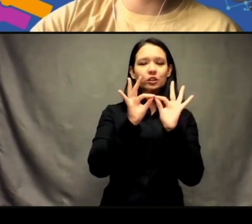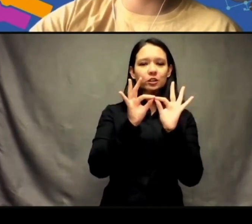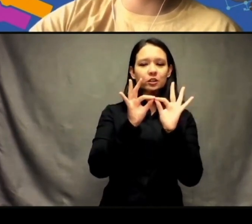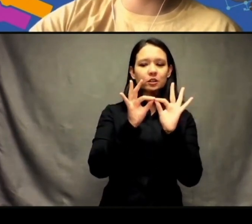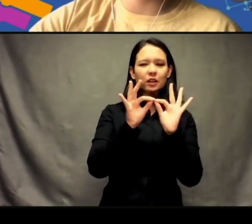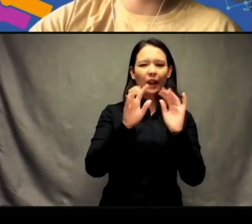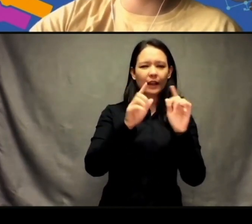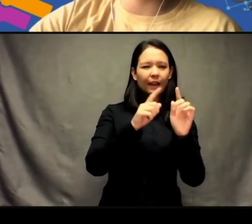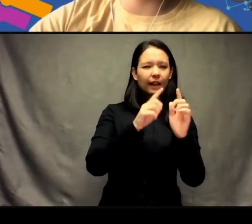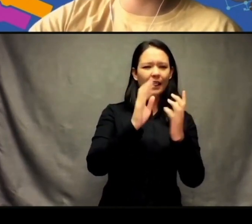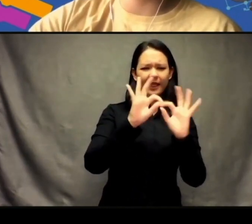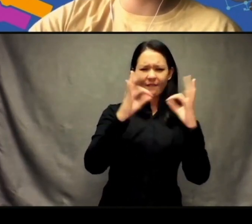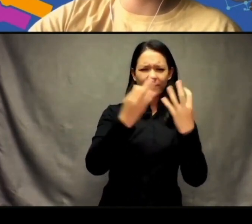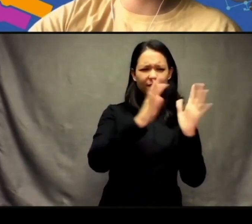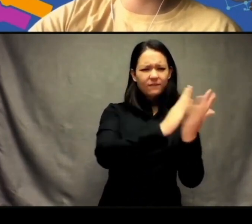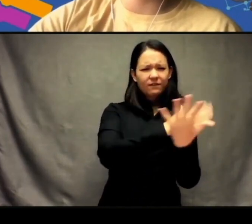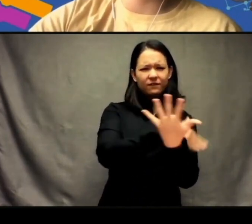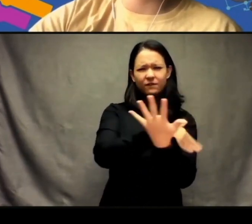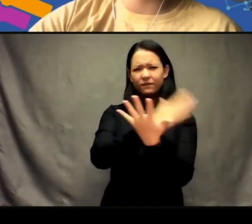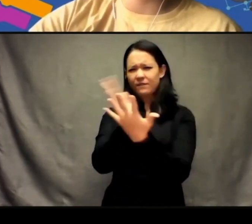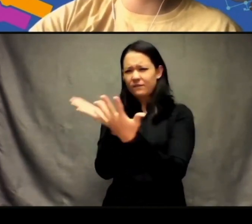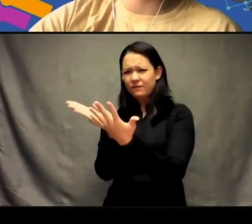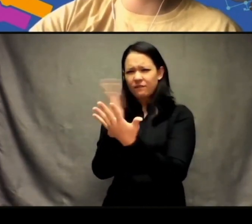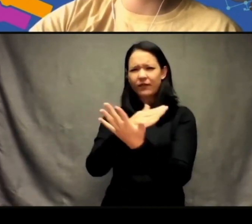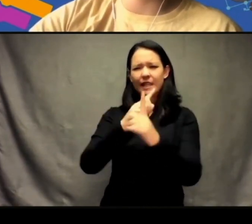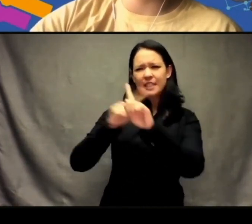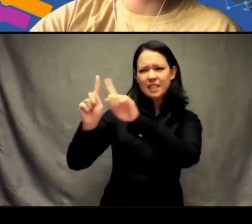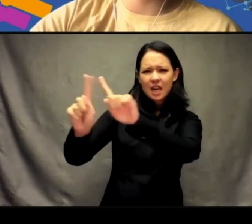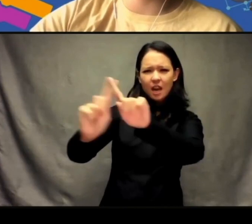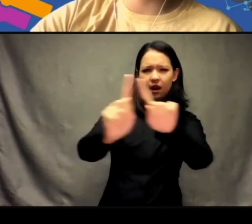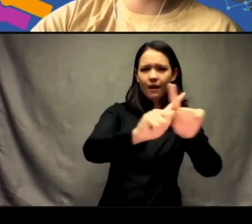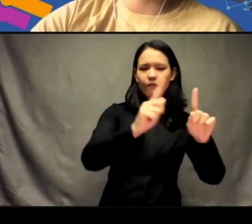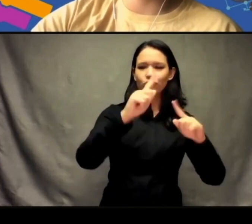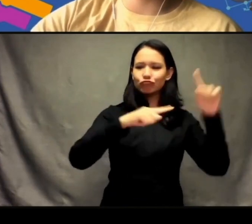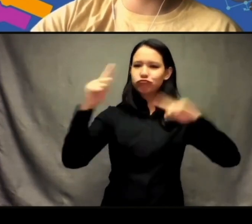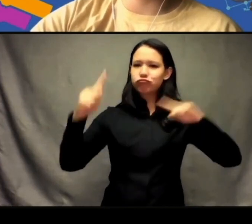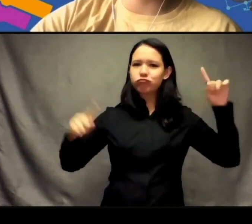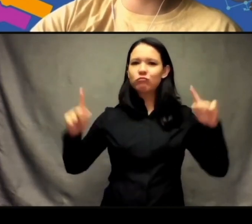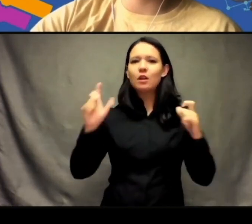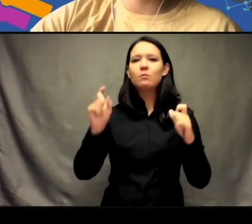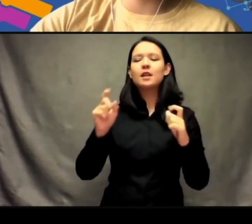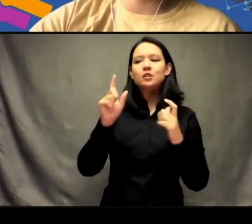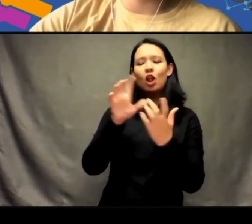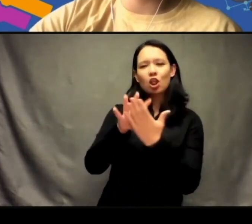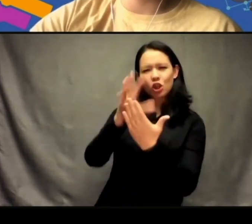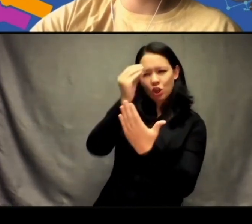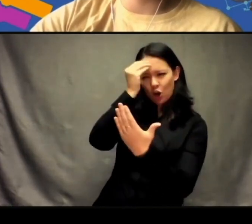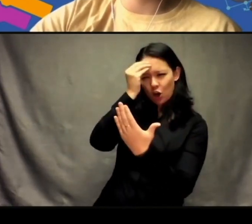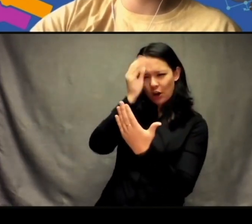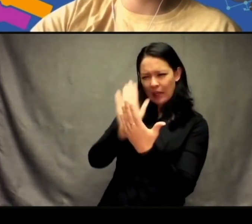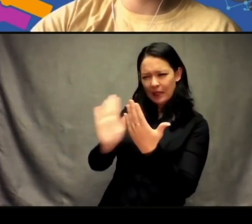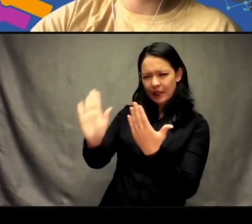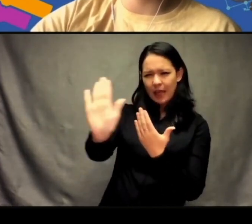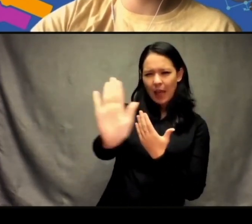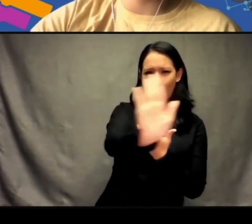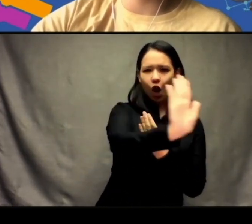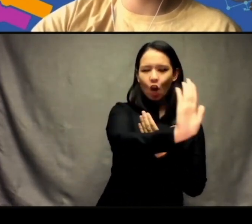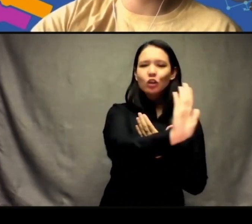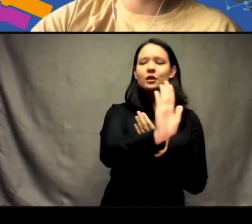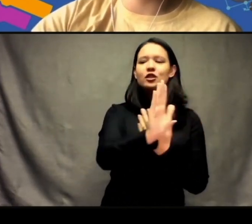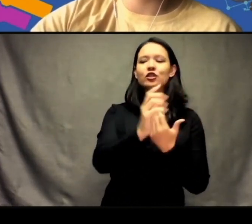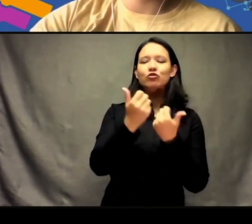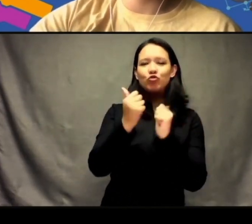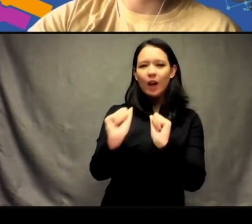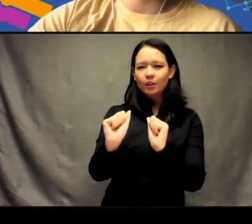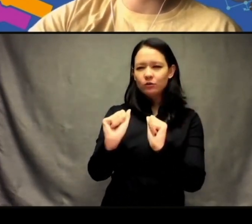the family dynamics before we interpret what they mean in the experience.